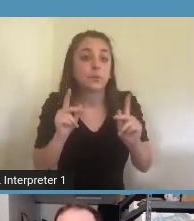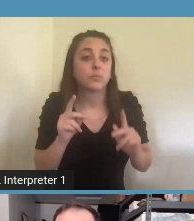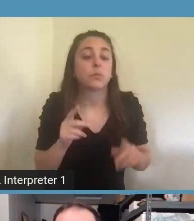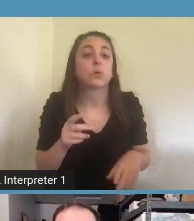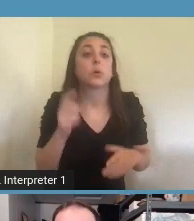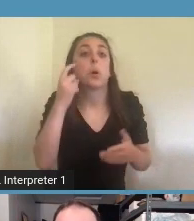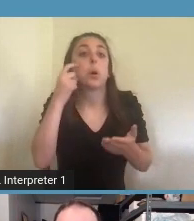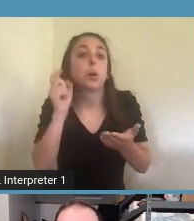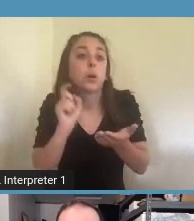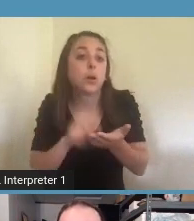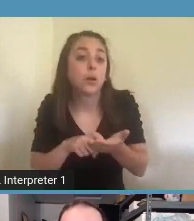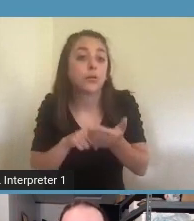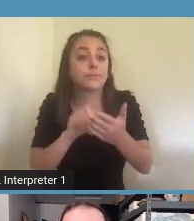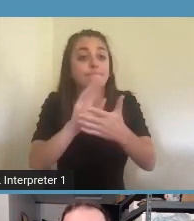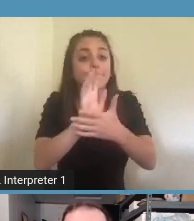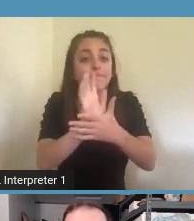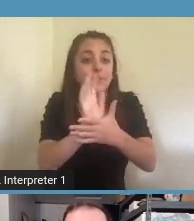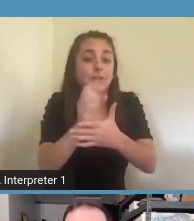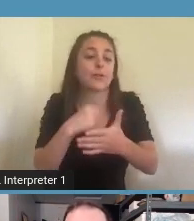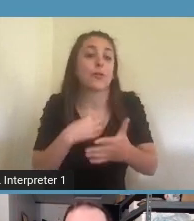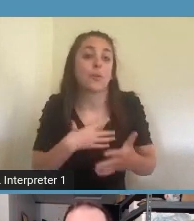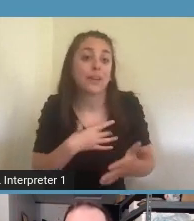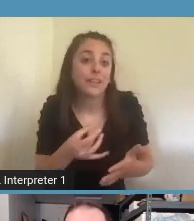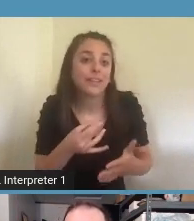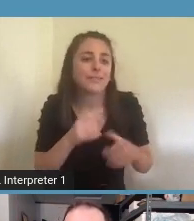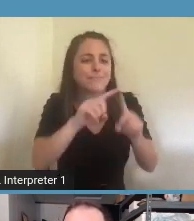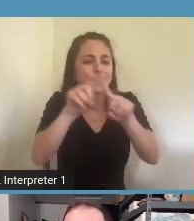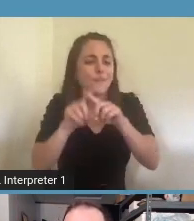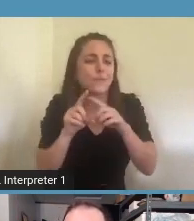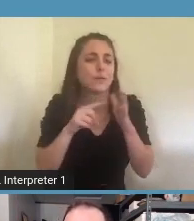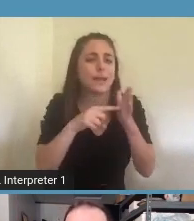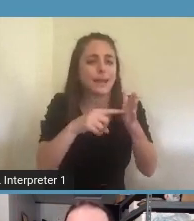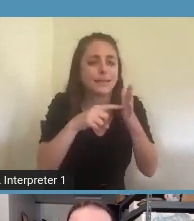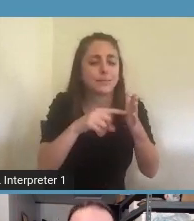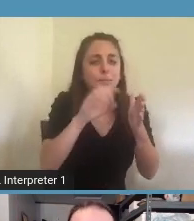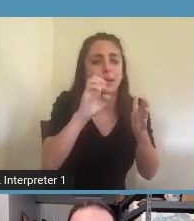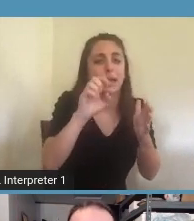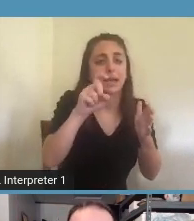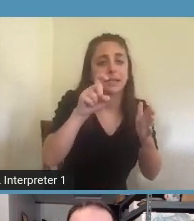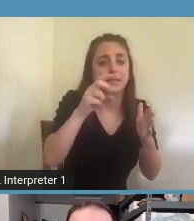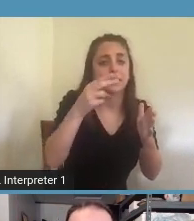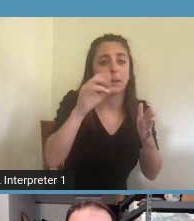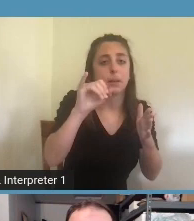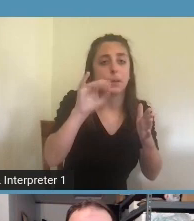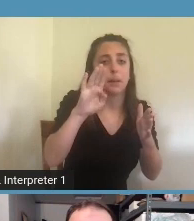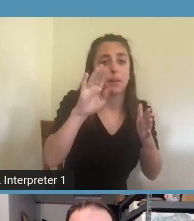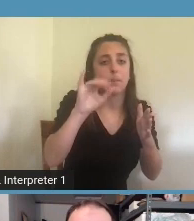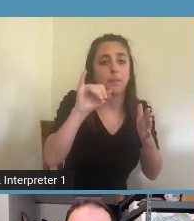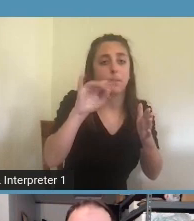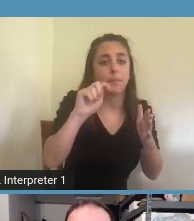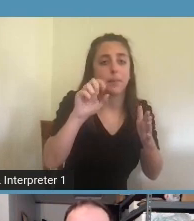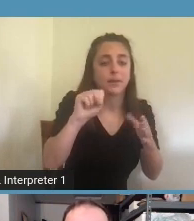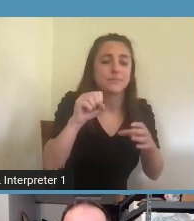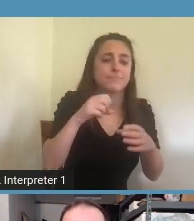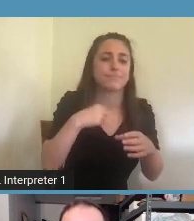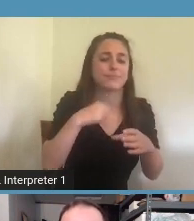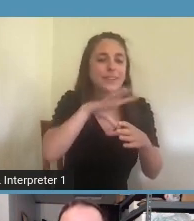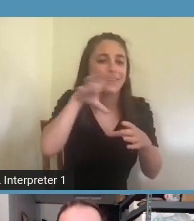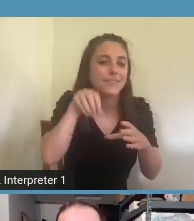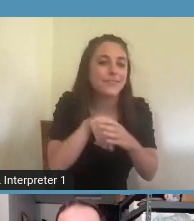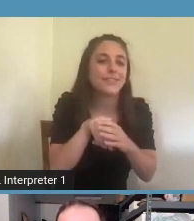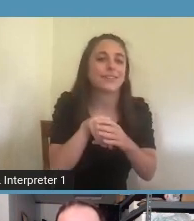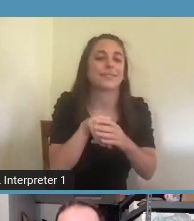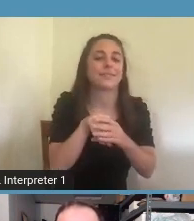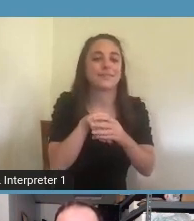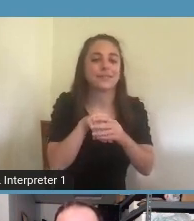bit more involved with exhibitions and stuff that was going on our website. So